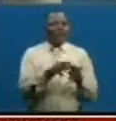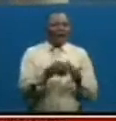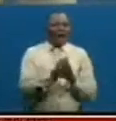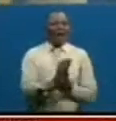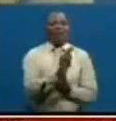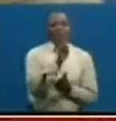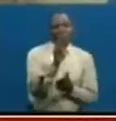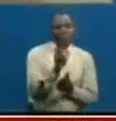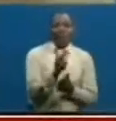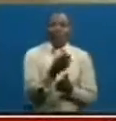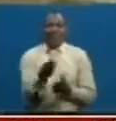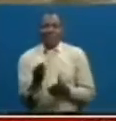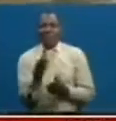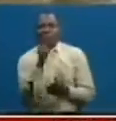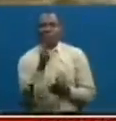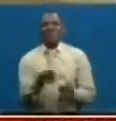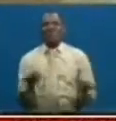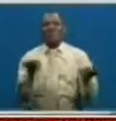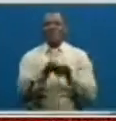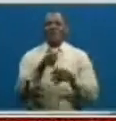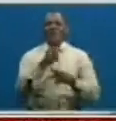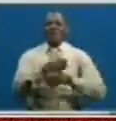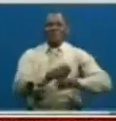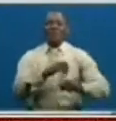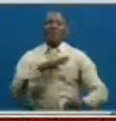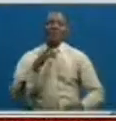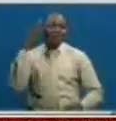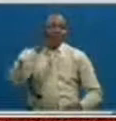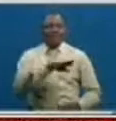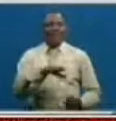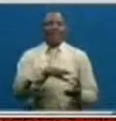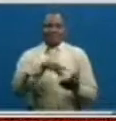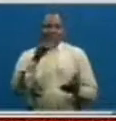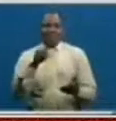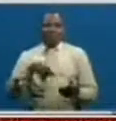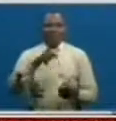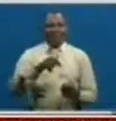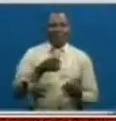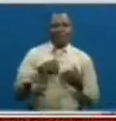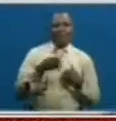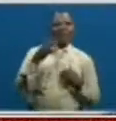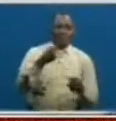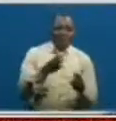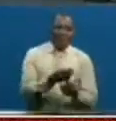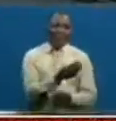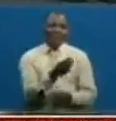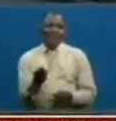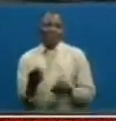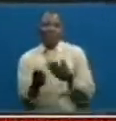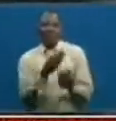application of this material is very wide. And so we must have a way of making the